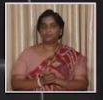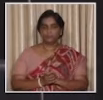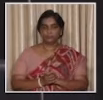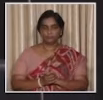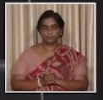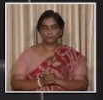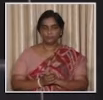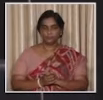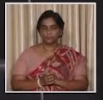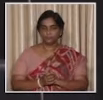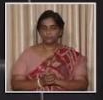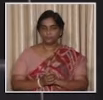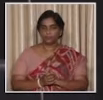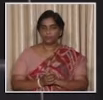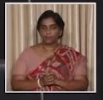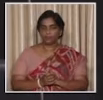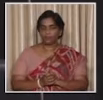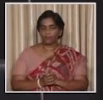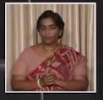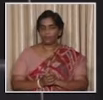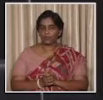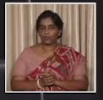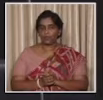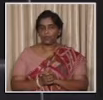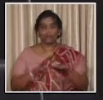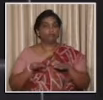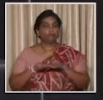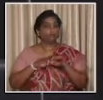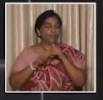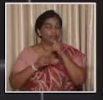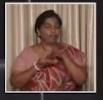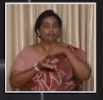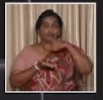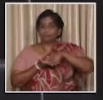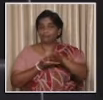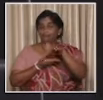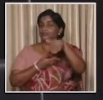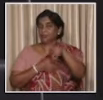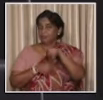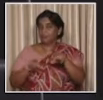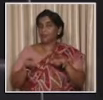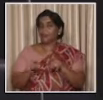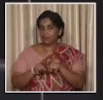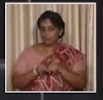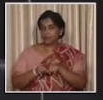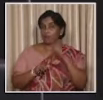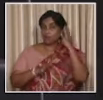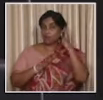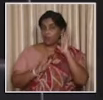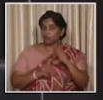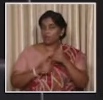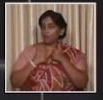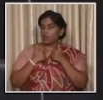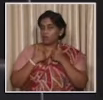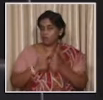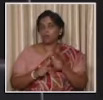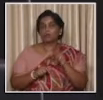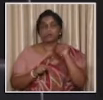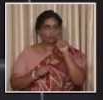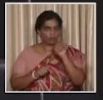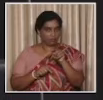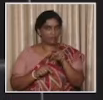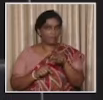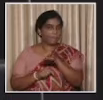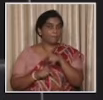windsurfing facilities, because that's one of the best windsurfing spots in the entire world. Therefore, we get large number of tourists coming